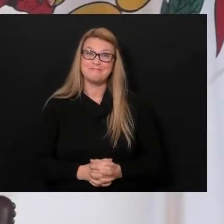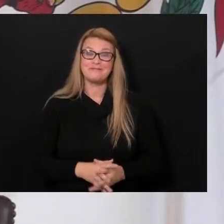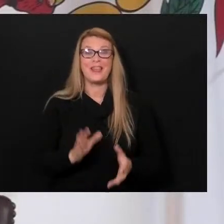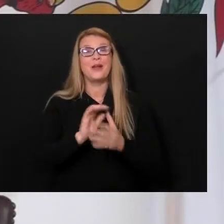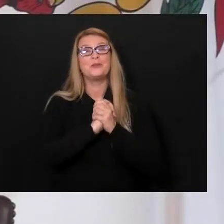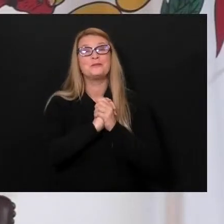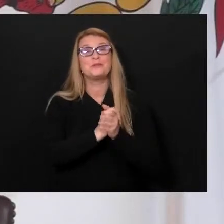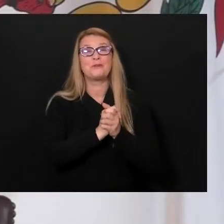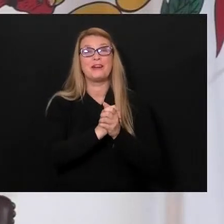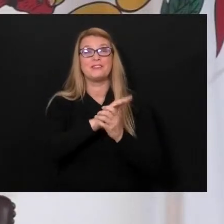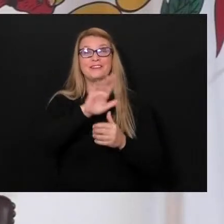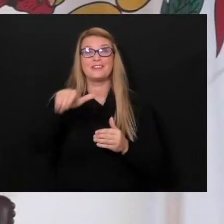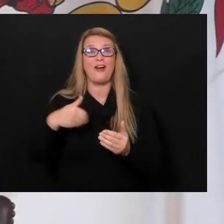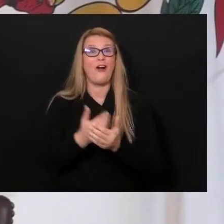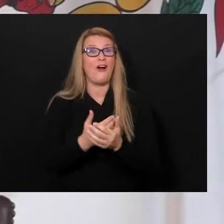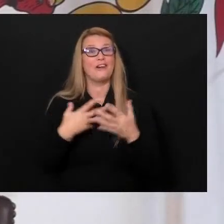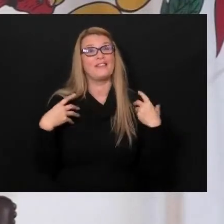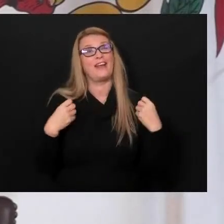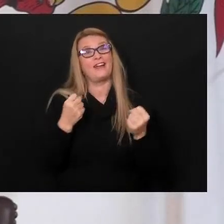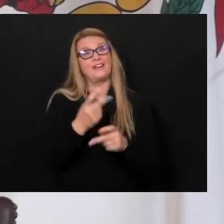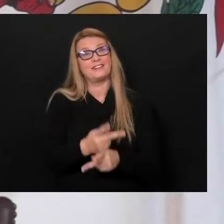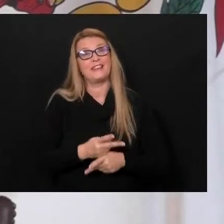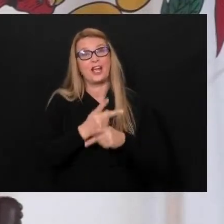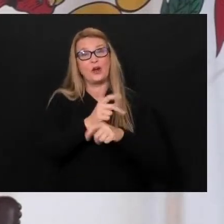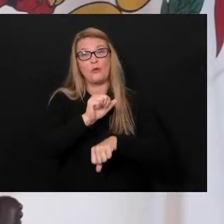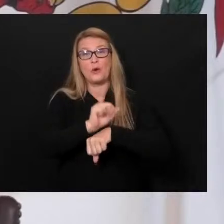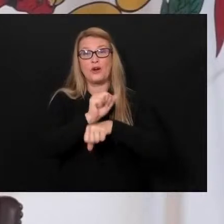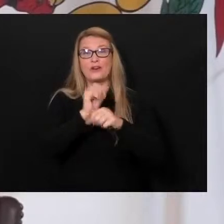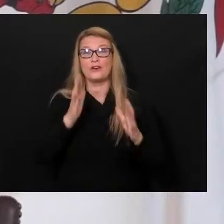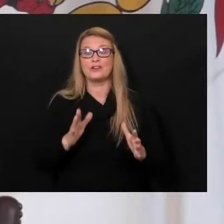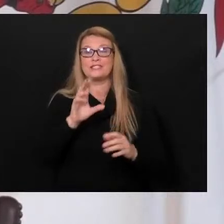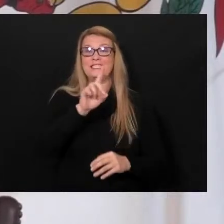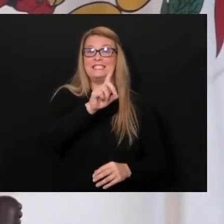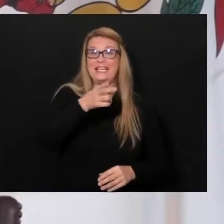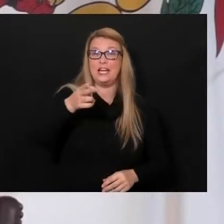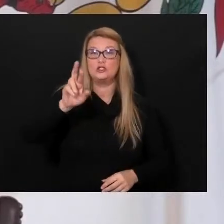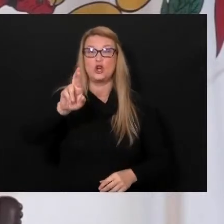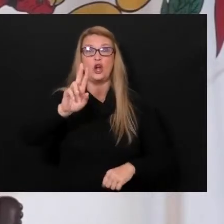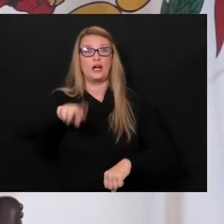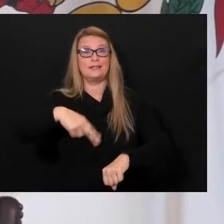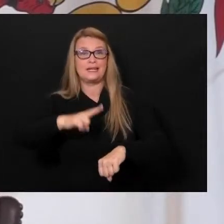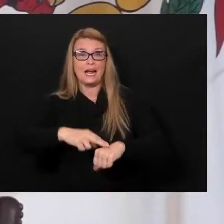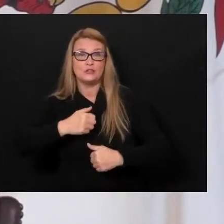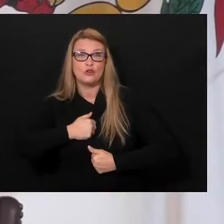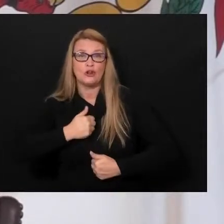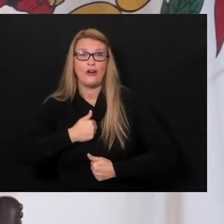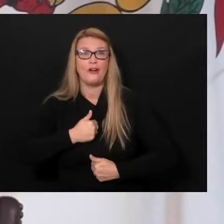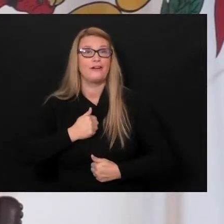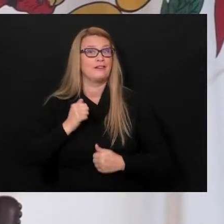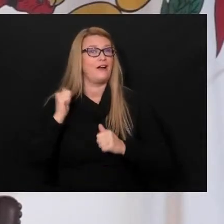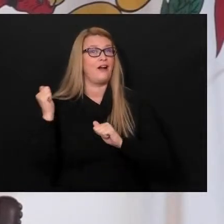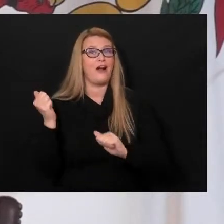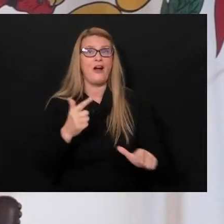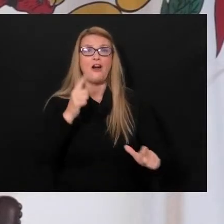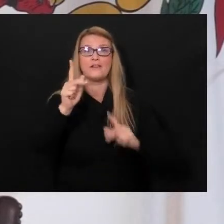congratulate all the healthcare workers and the Guard and the DHHR and everybody that's had